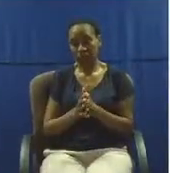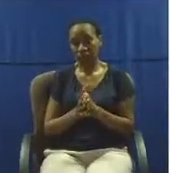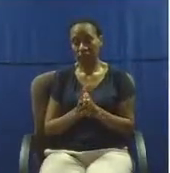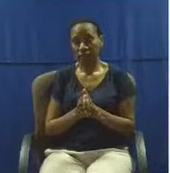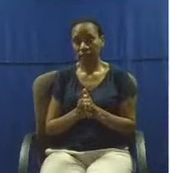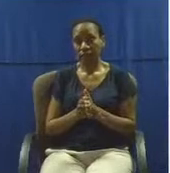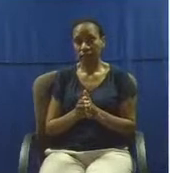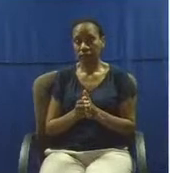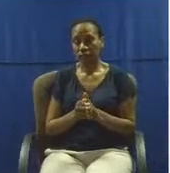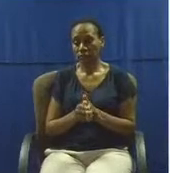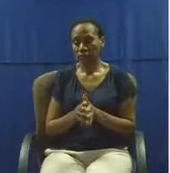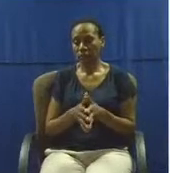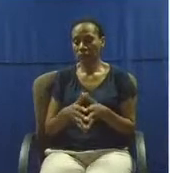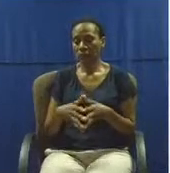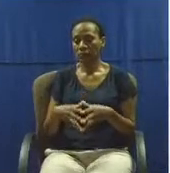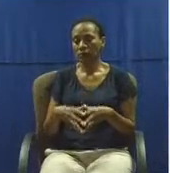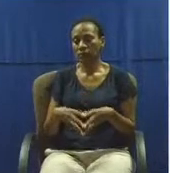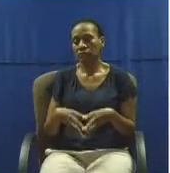Honorable.